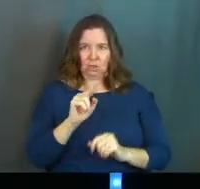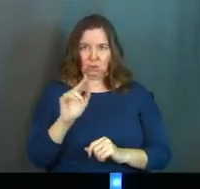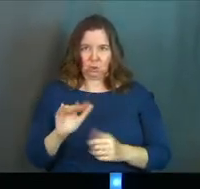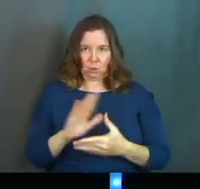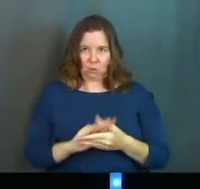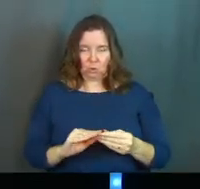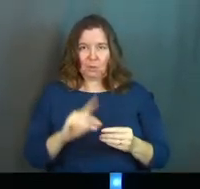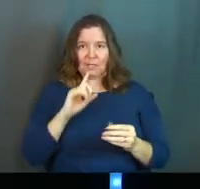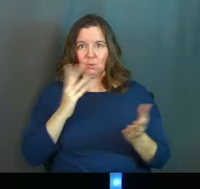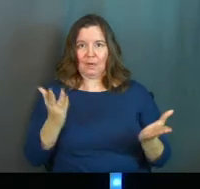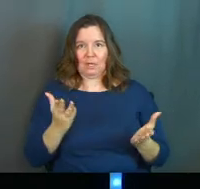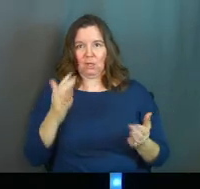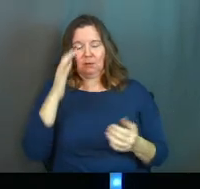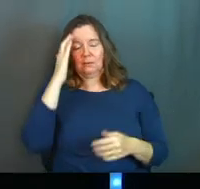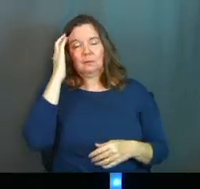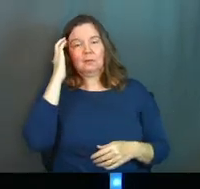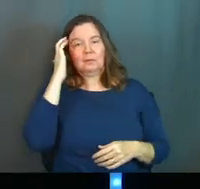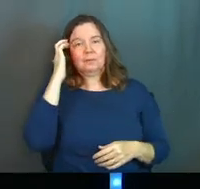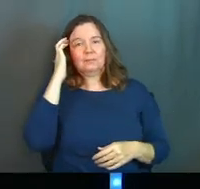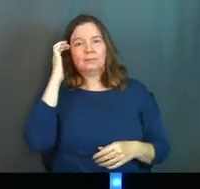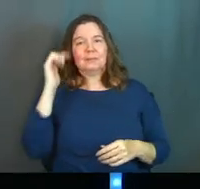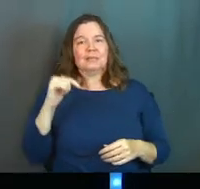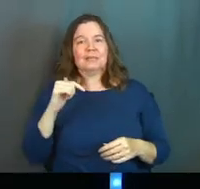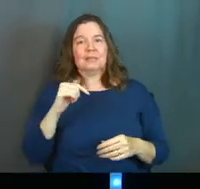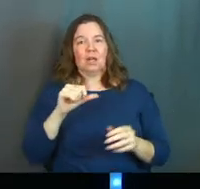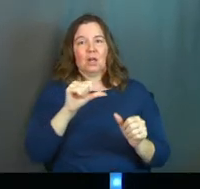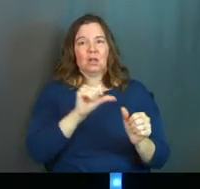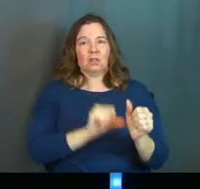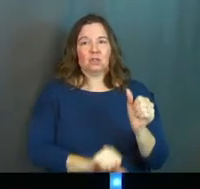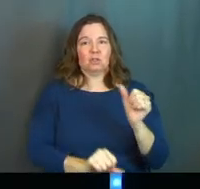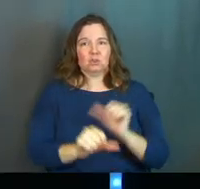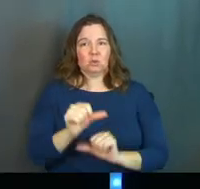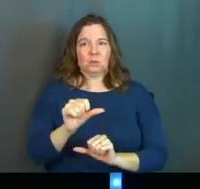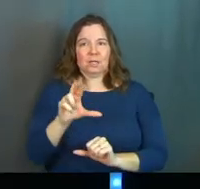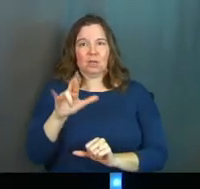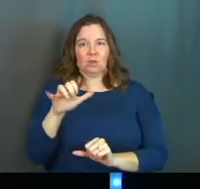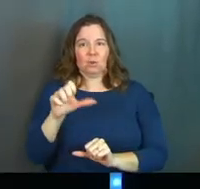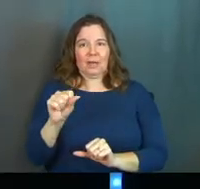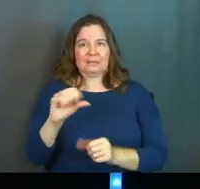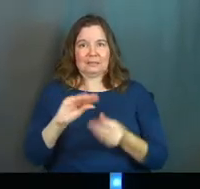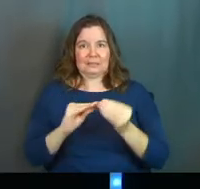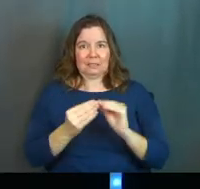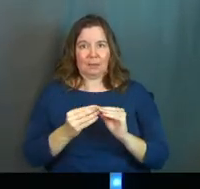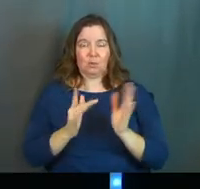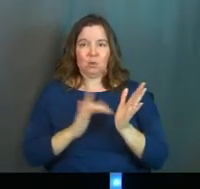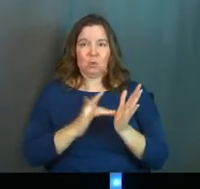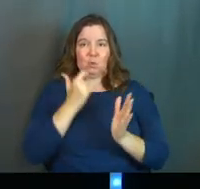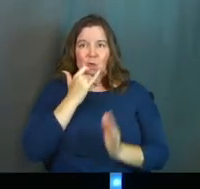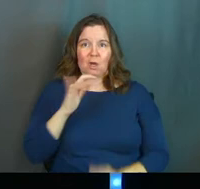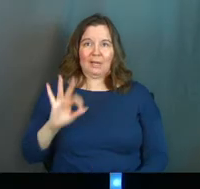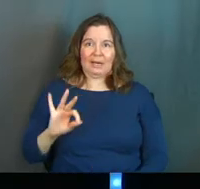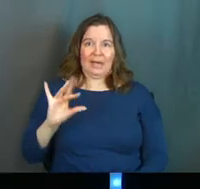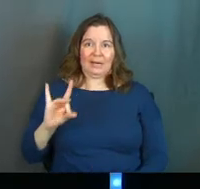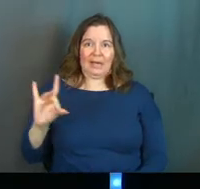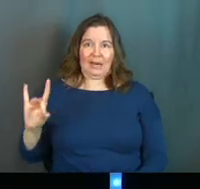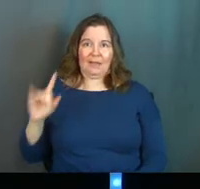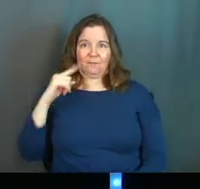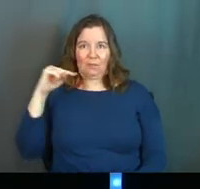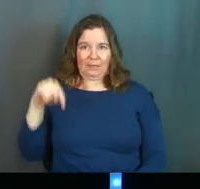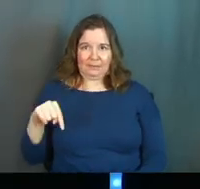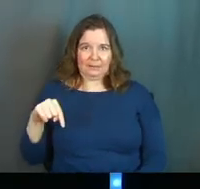story. It's right here. This is the Suicide and Crisis Hotline. You dial 988 for